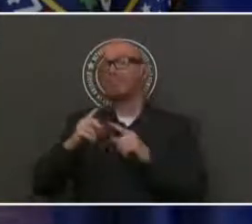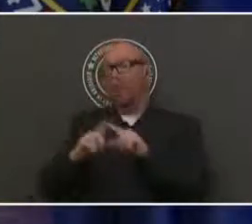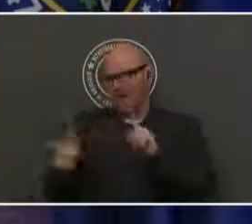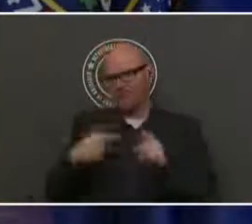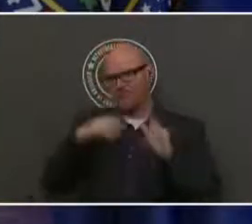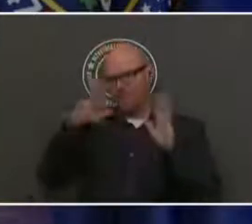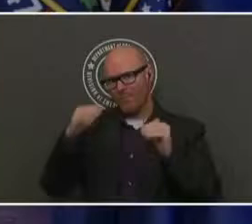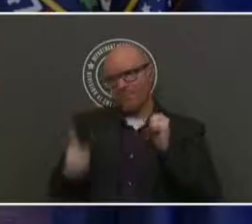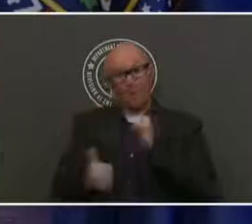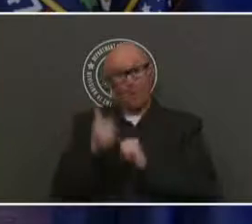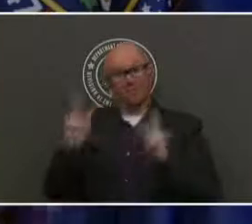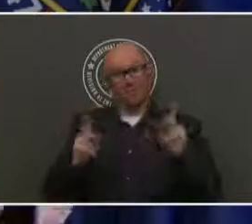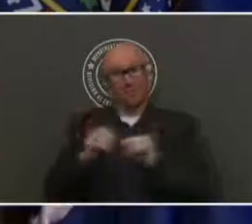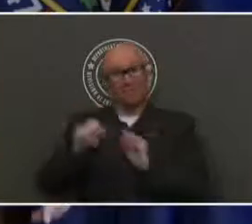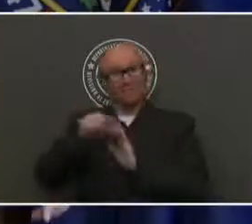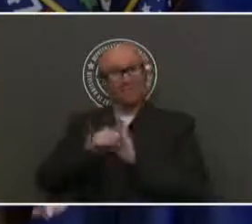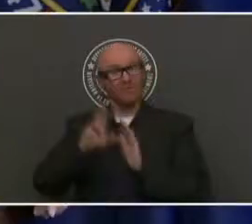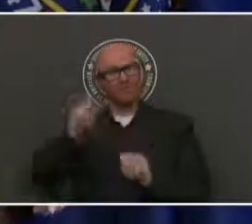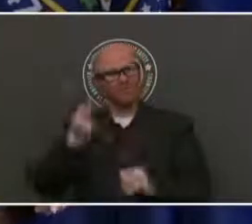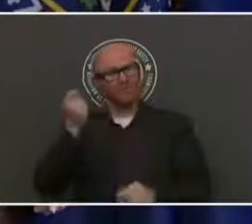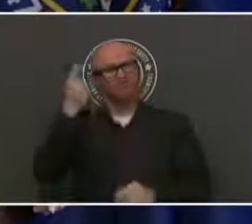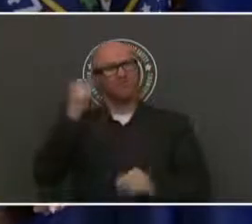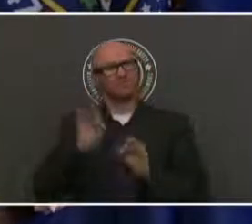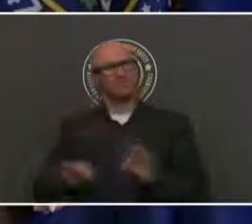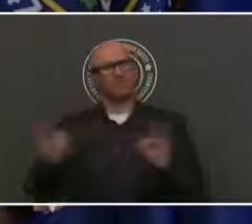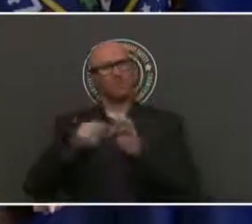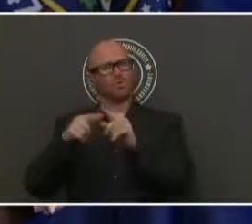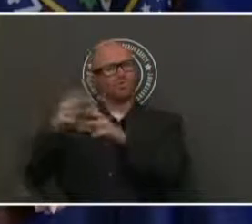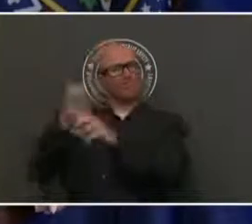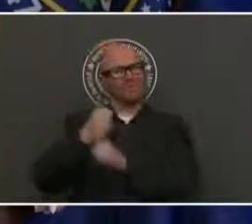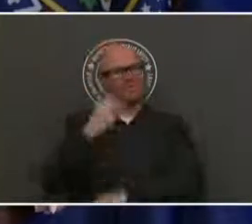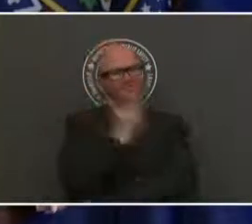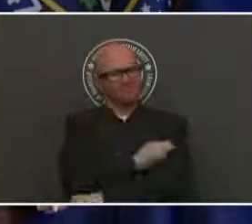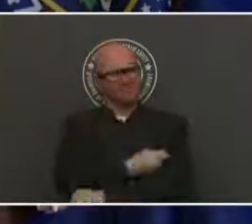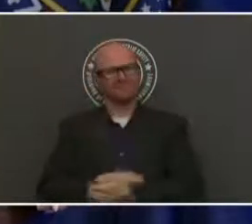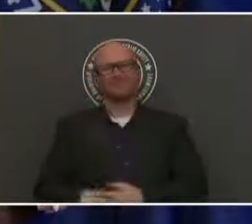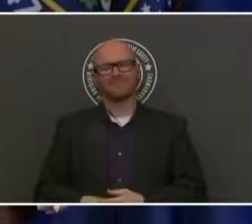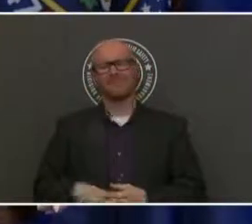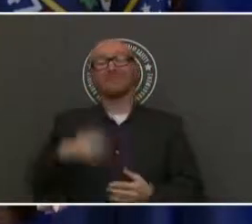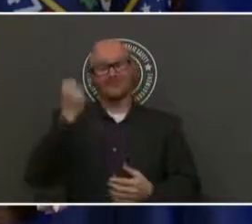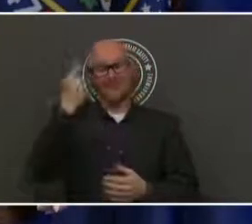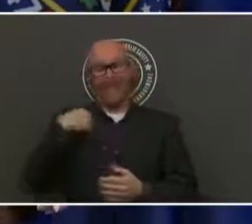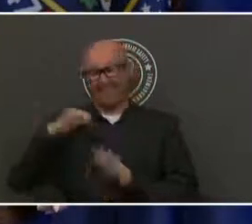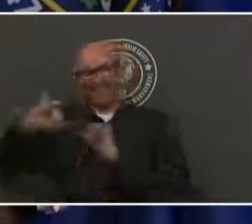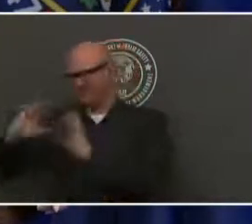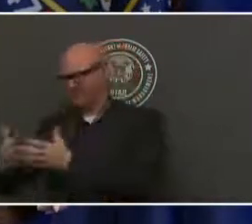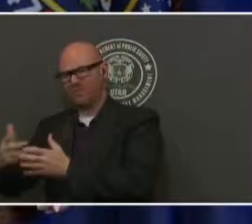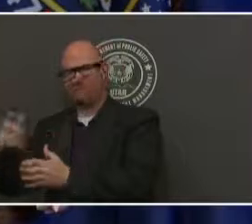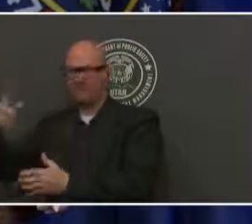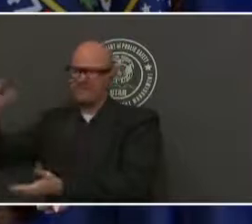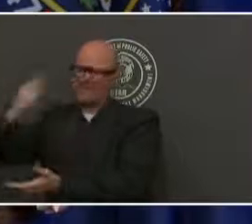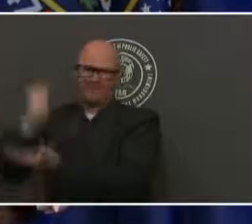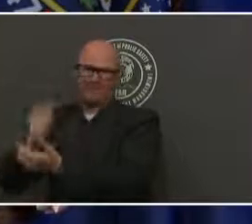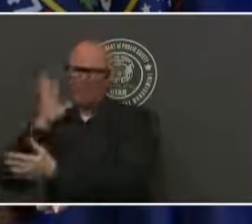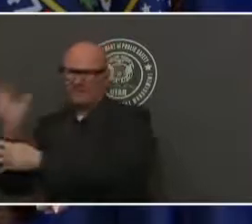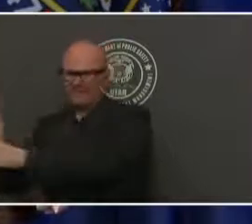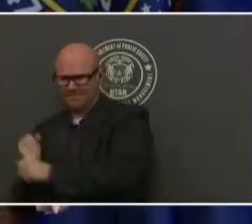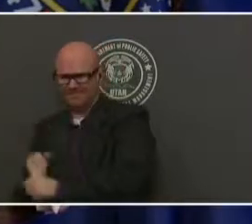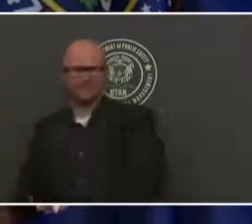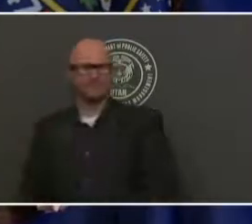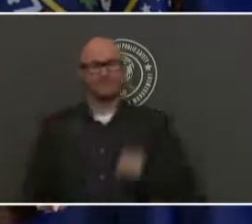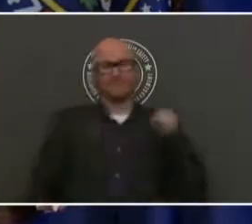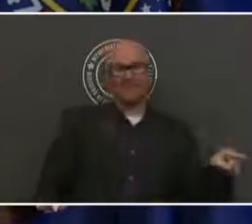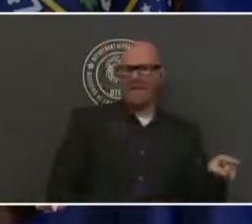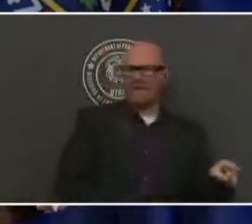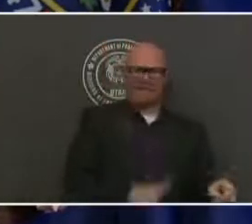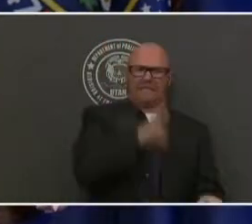how important this is to get back to normal. But there's this group in the middle who are willing to get vaccinated, but